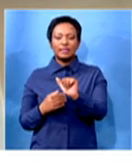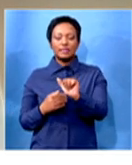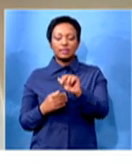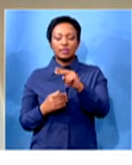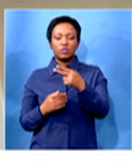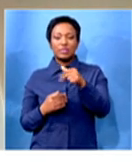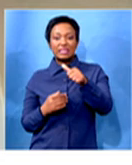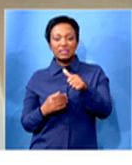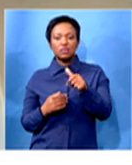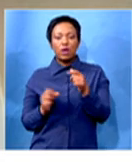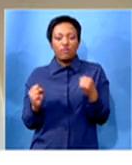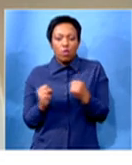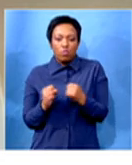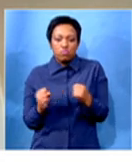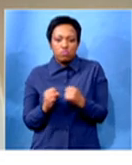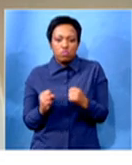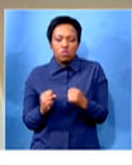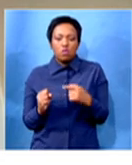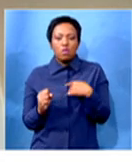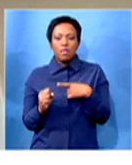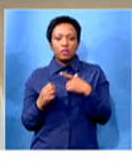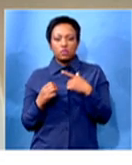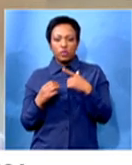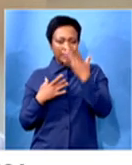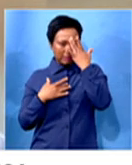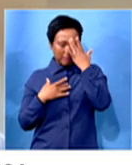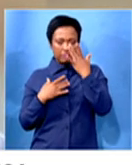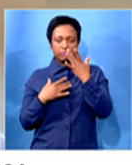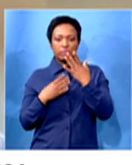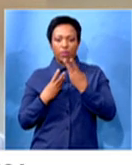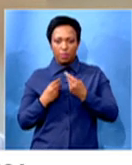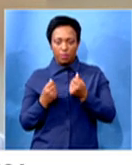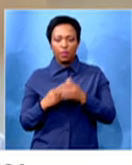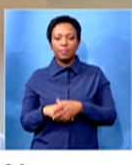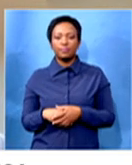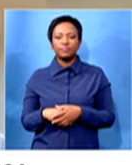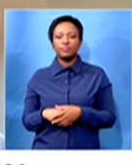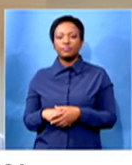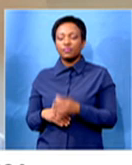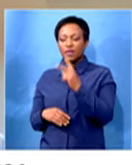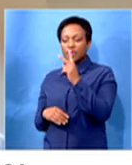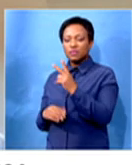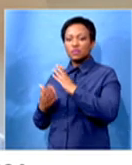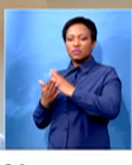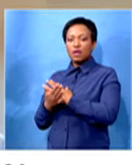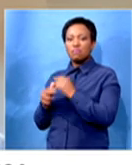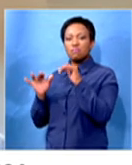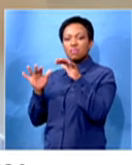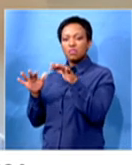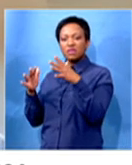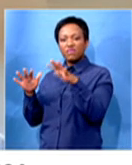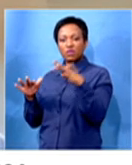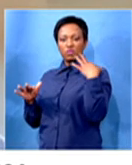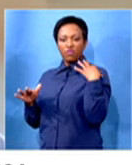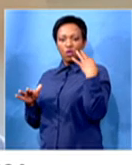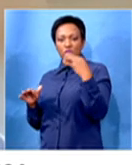common cold, but doesn't cause severe disease. Yeah. I'm seeing some of the people that have signed up and the volunteers that have